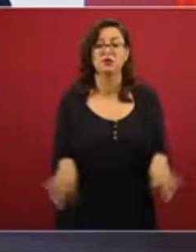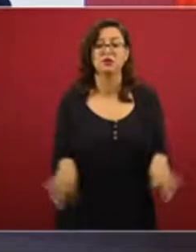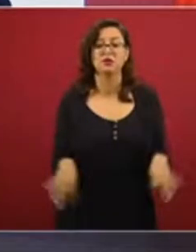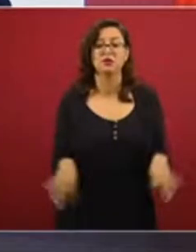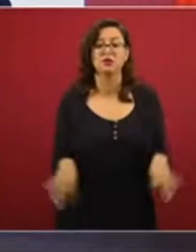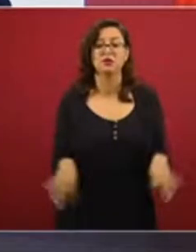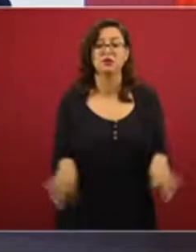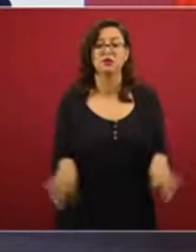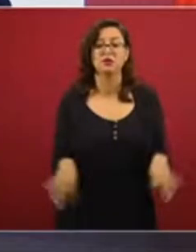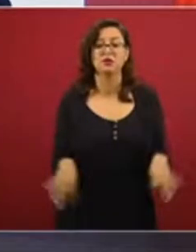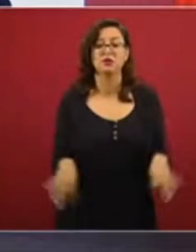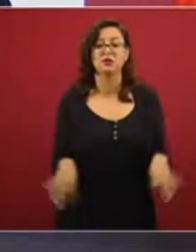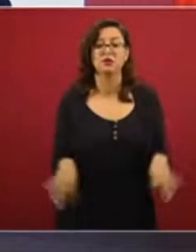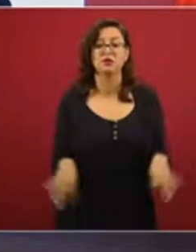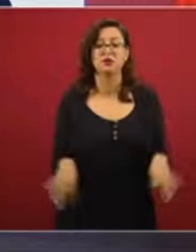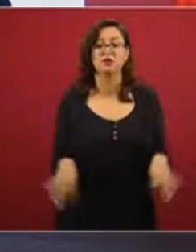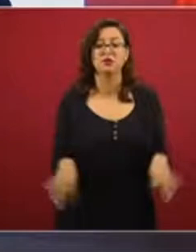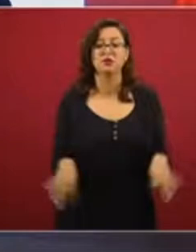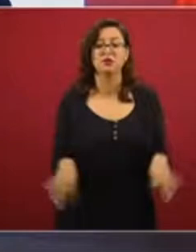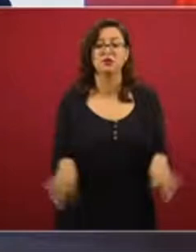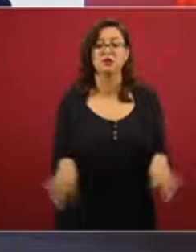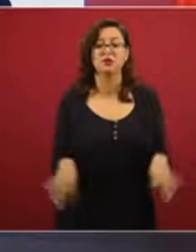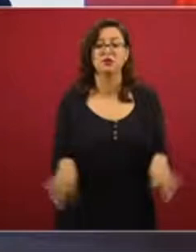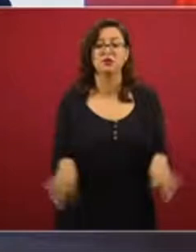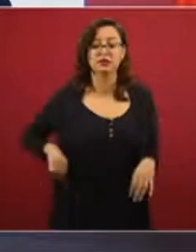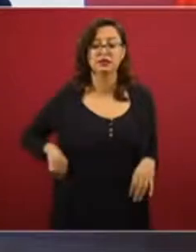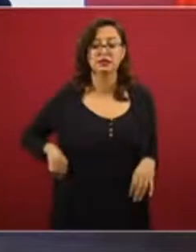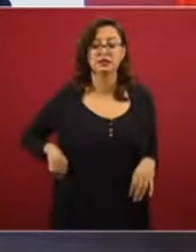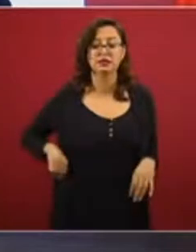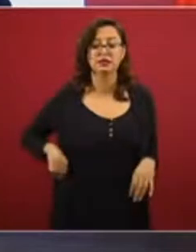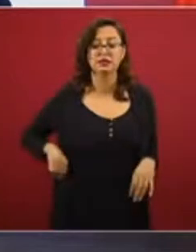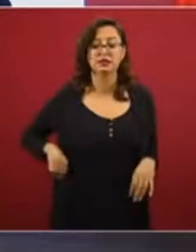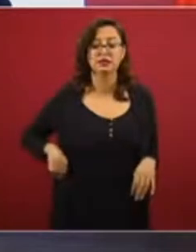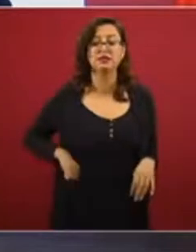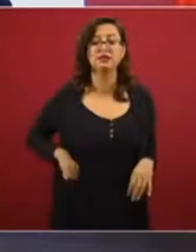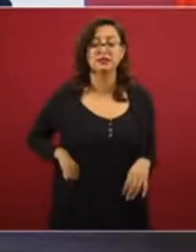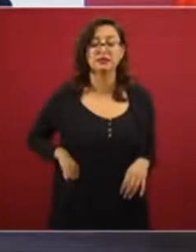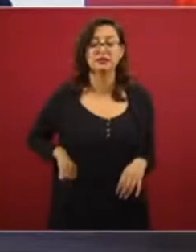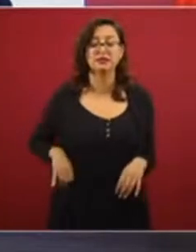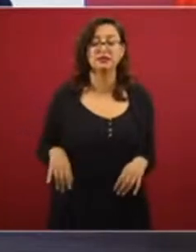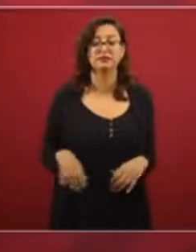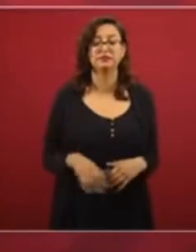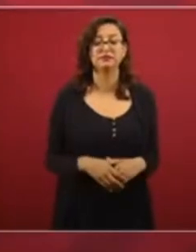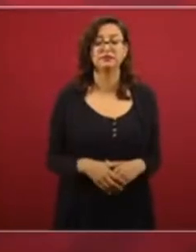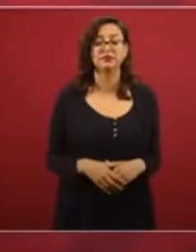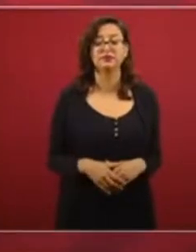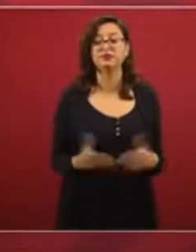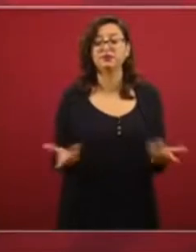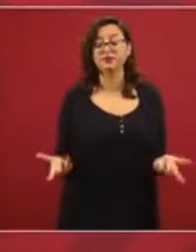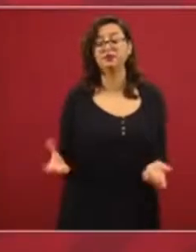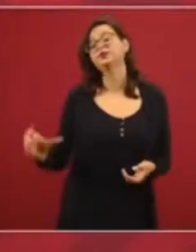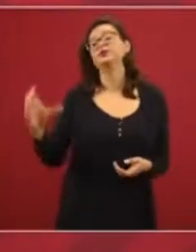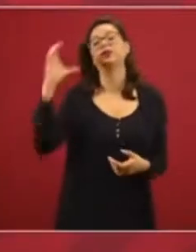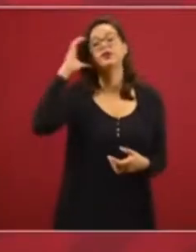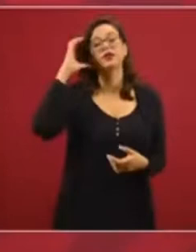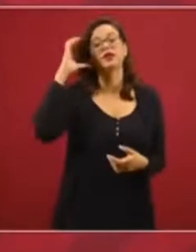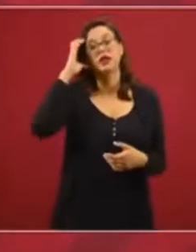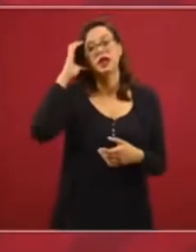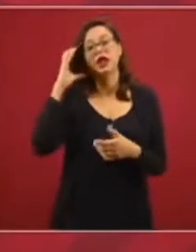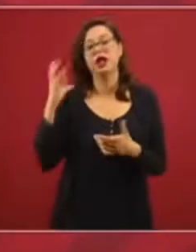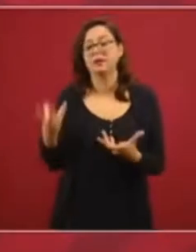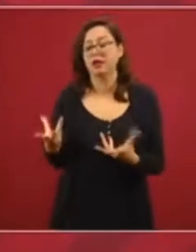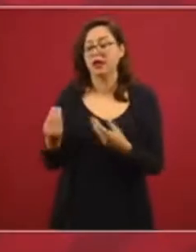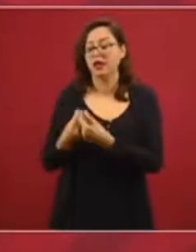slide, I want to point out something that's of public interest. Tenemos que las camas con ventilador, estas